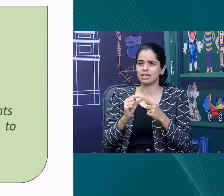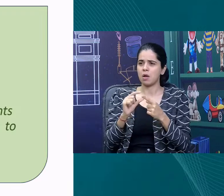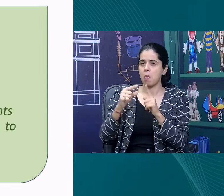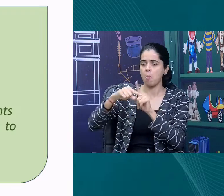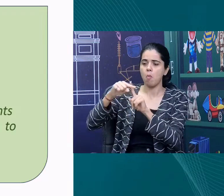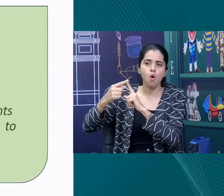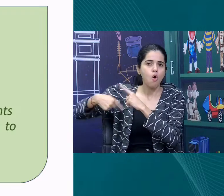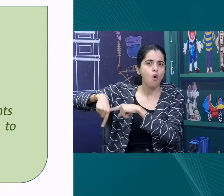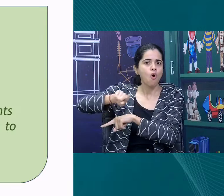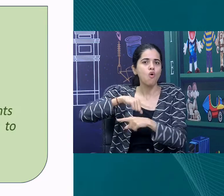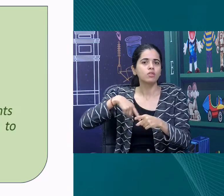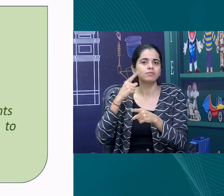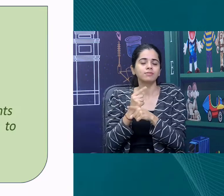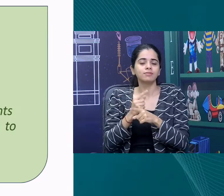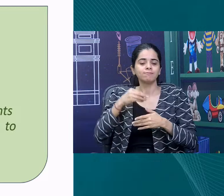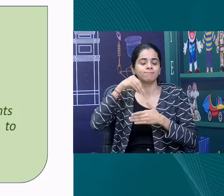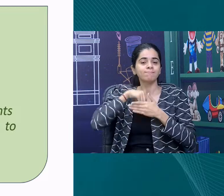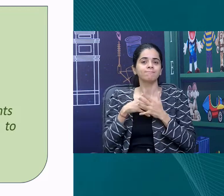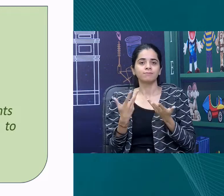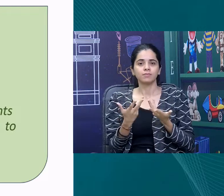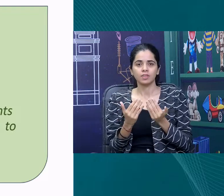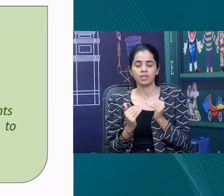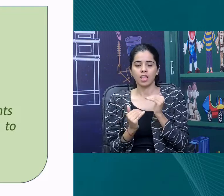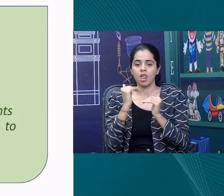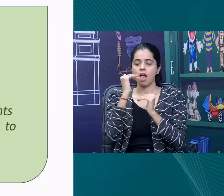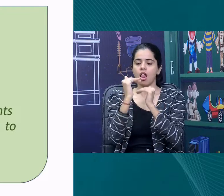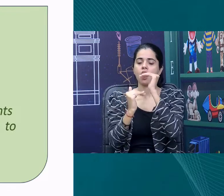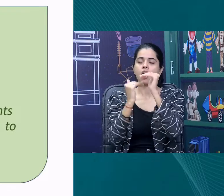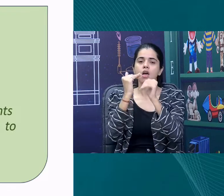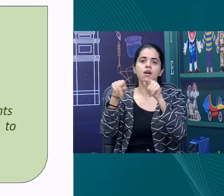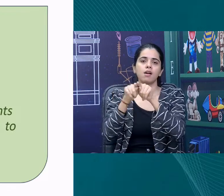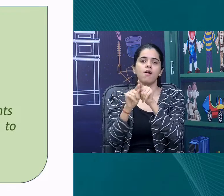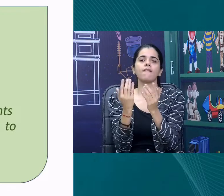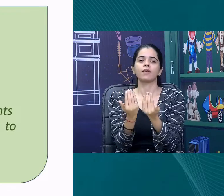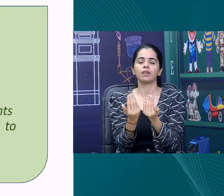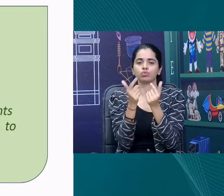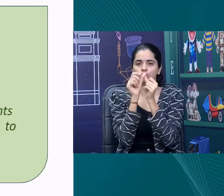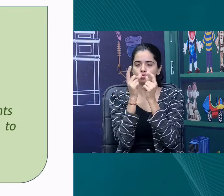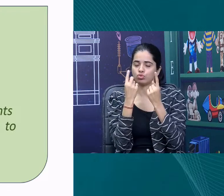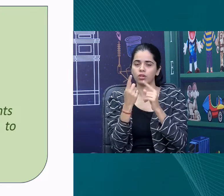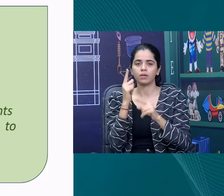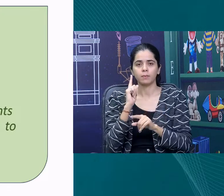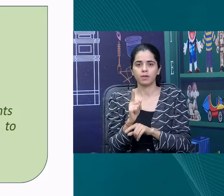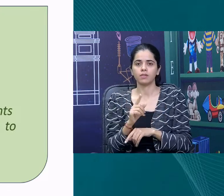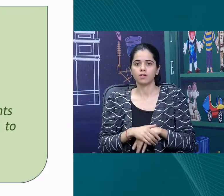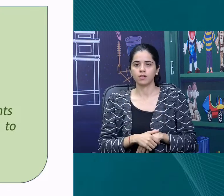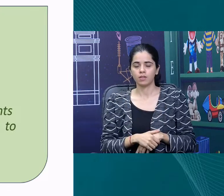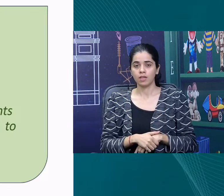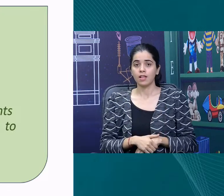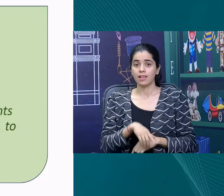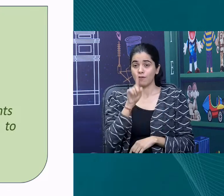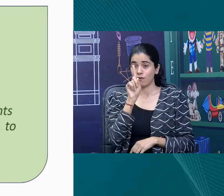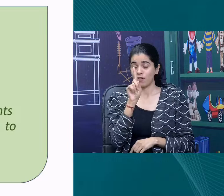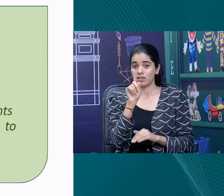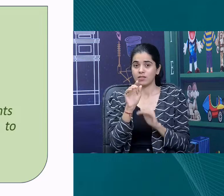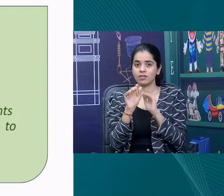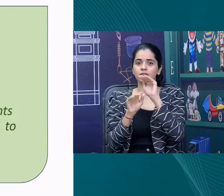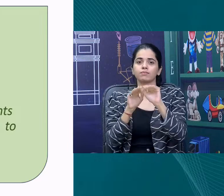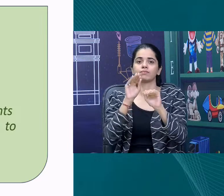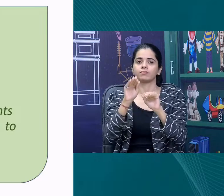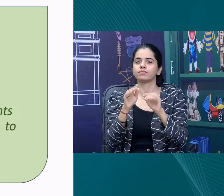adapt and see how they can work one step higher from wherever they are. Let's start about the first step. What should